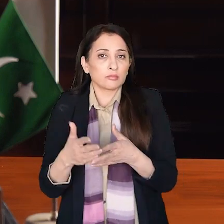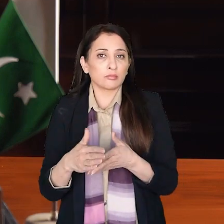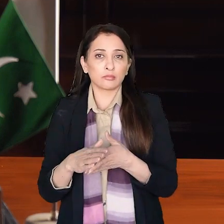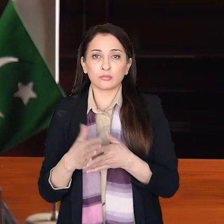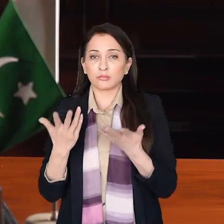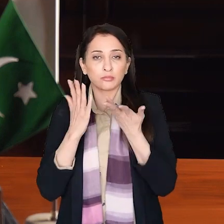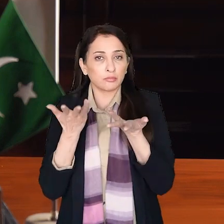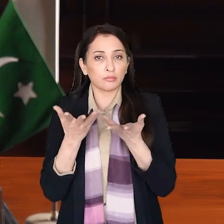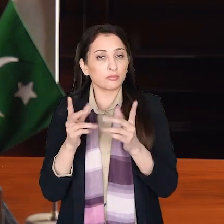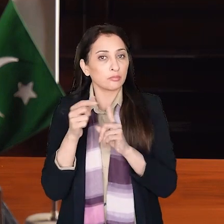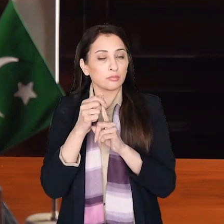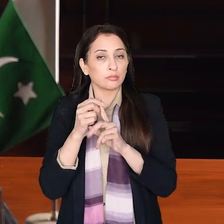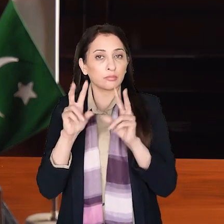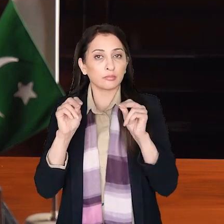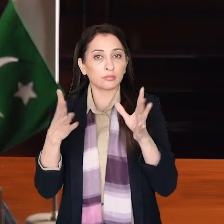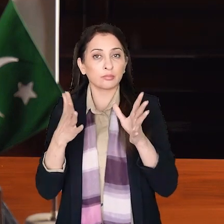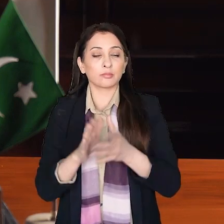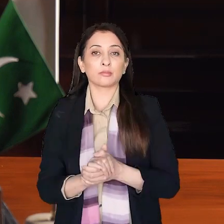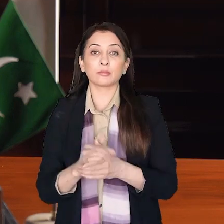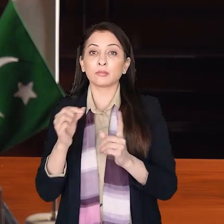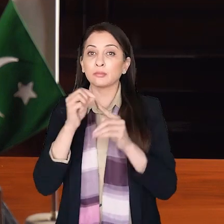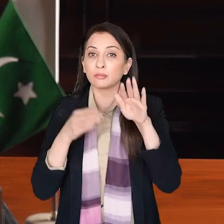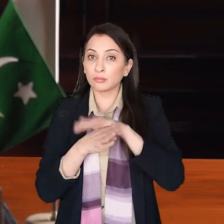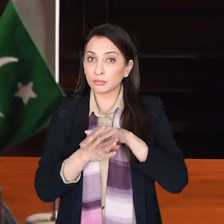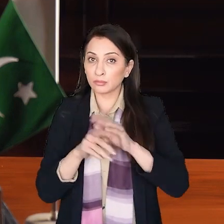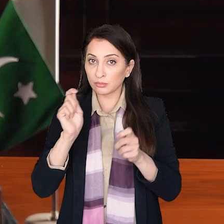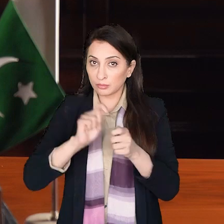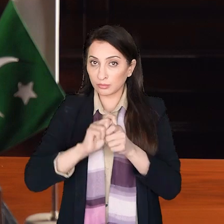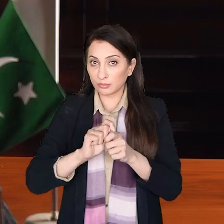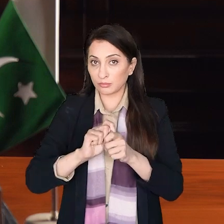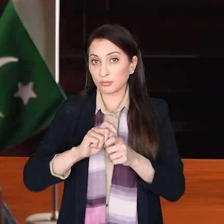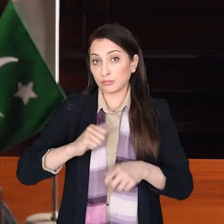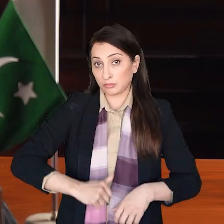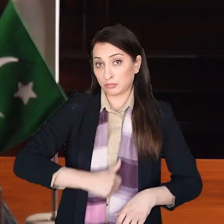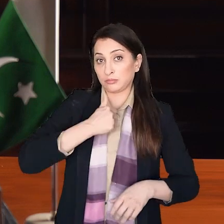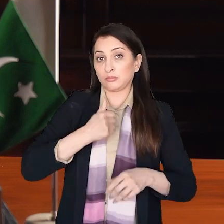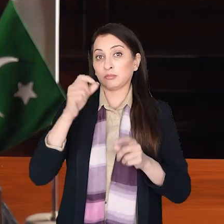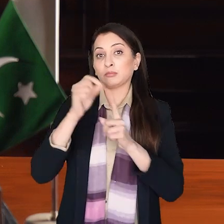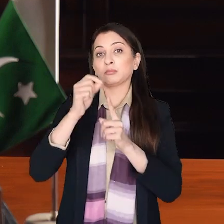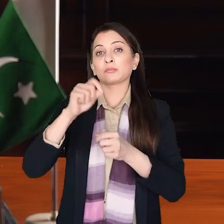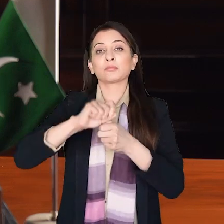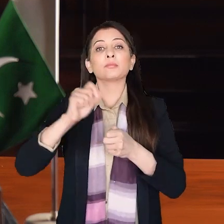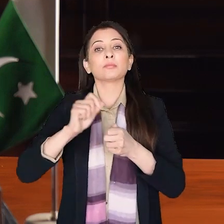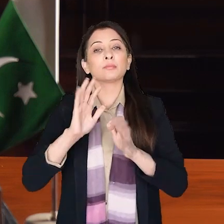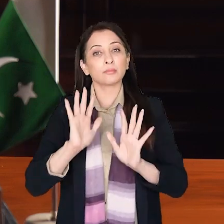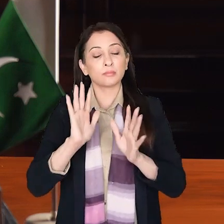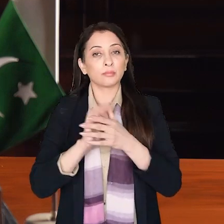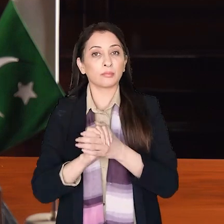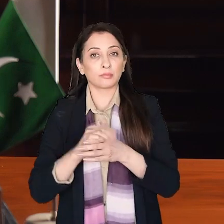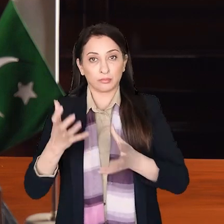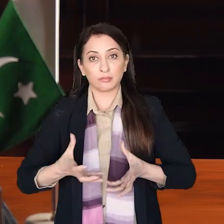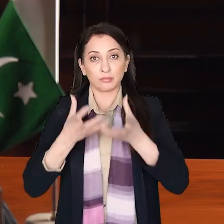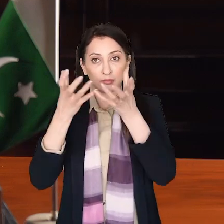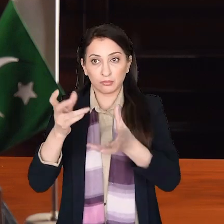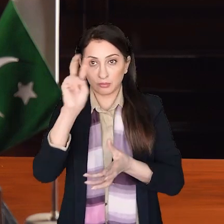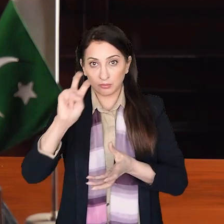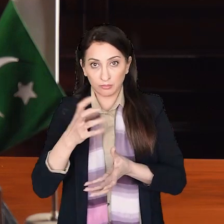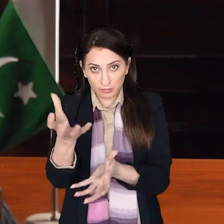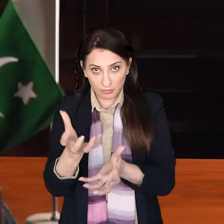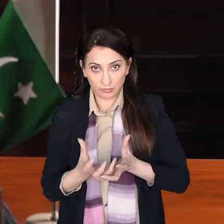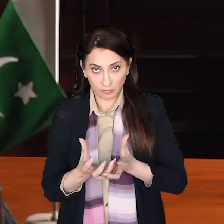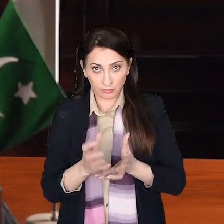aren't dependent on anybody else. We make in Pakistan and we proudly manufacture in Pakistan and we wish to export to all over the